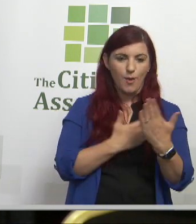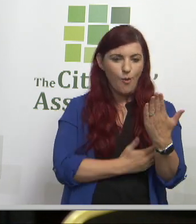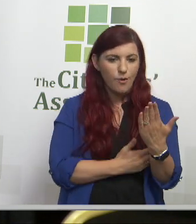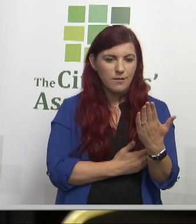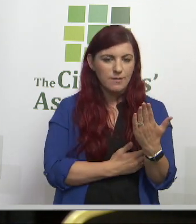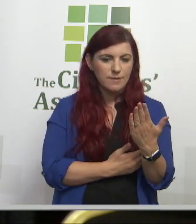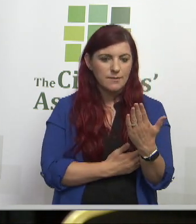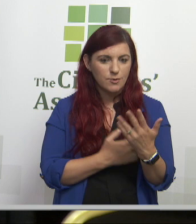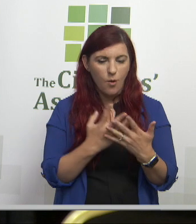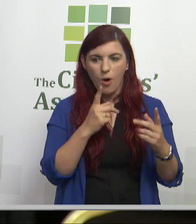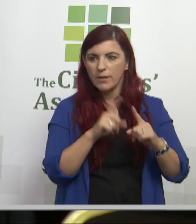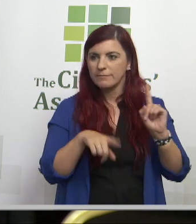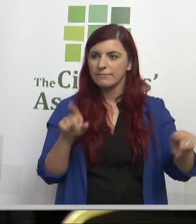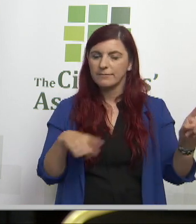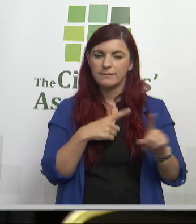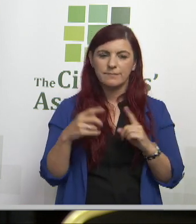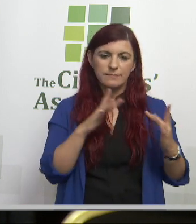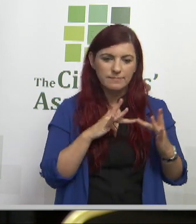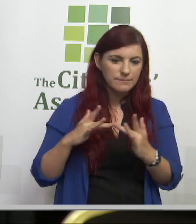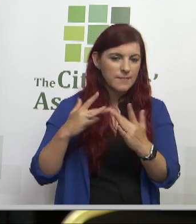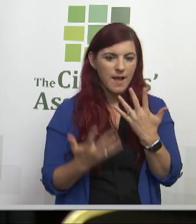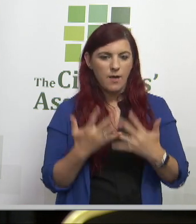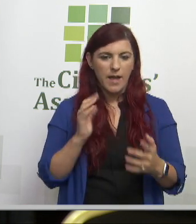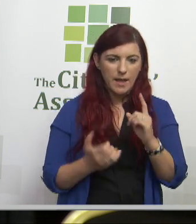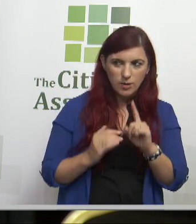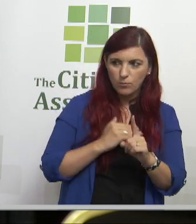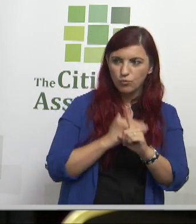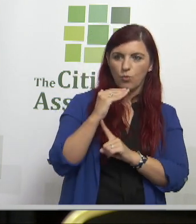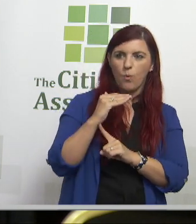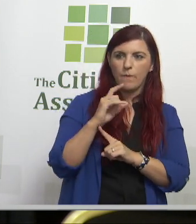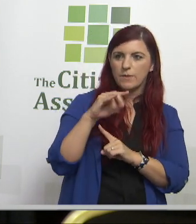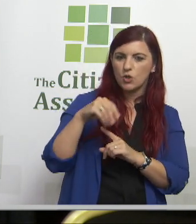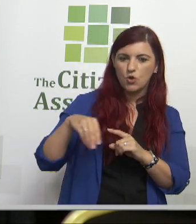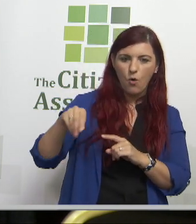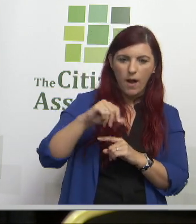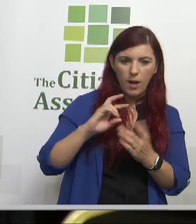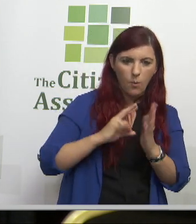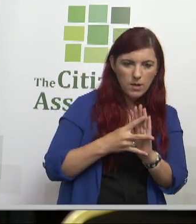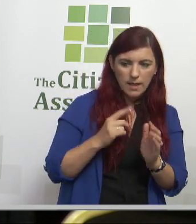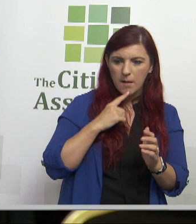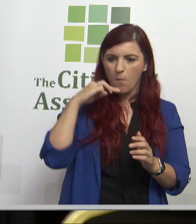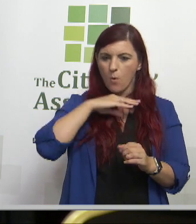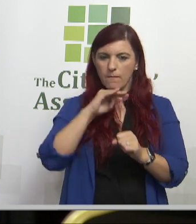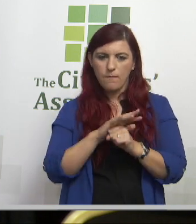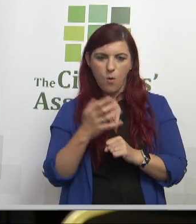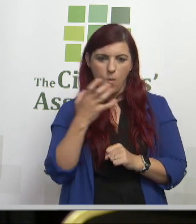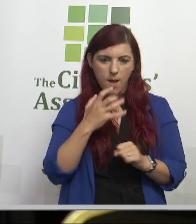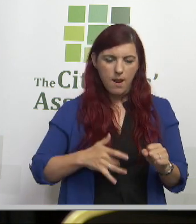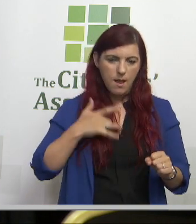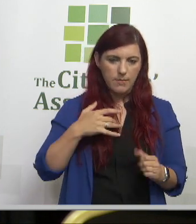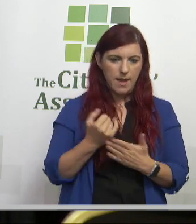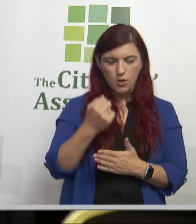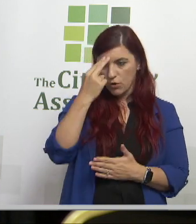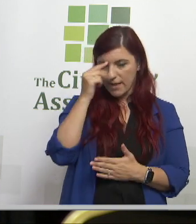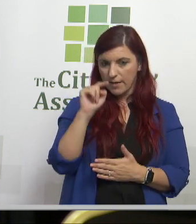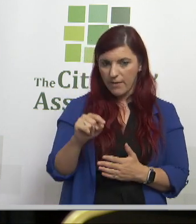mycelium networks underneath these trees, how they improved soil quality, how they were important for wildlife. They had an understanding of